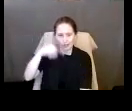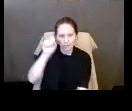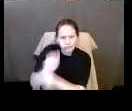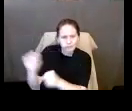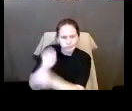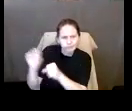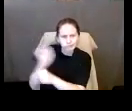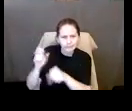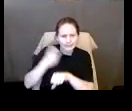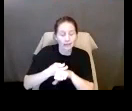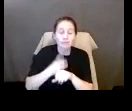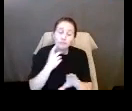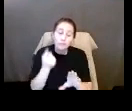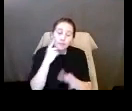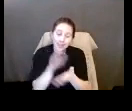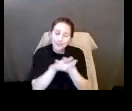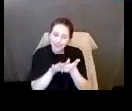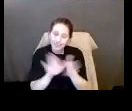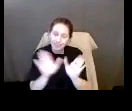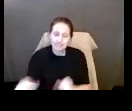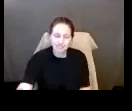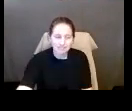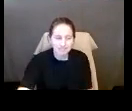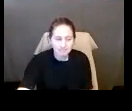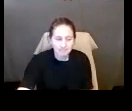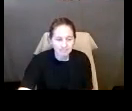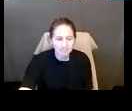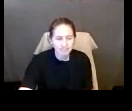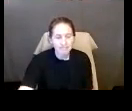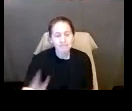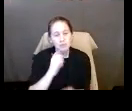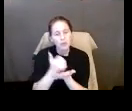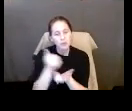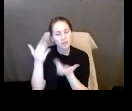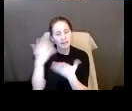labor. So that was very nice of them to provide them the food they needed.